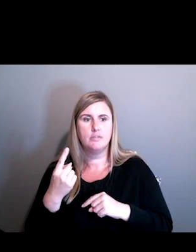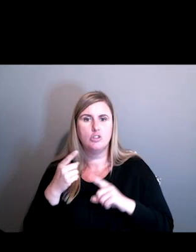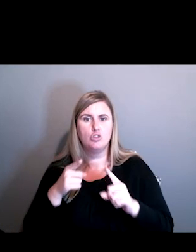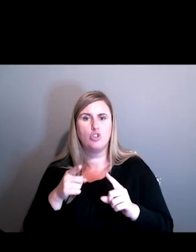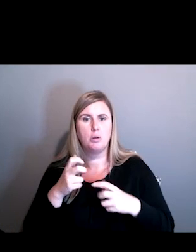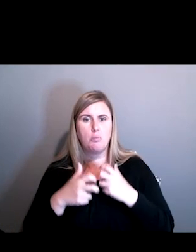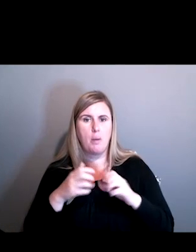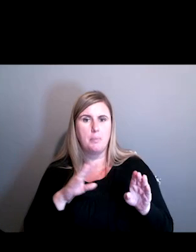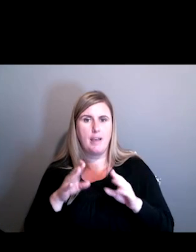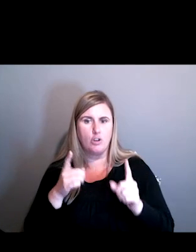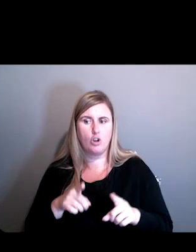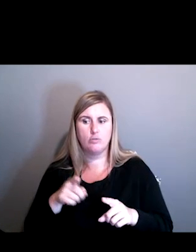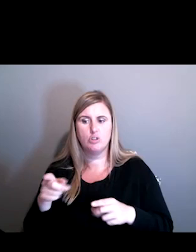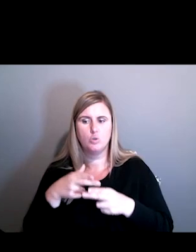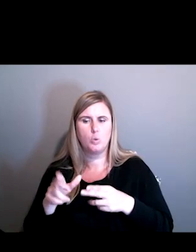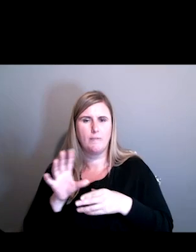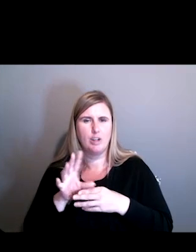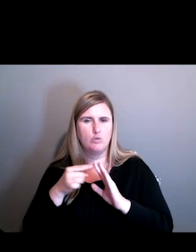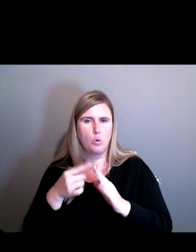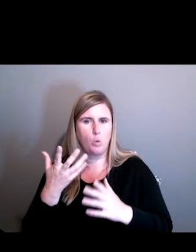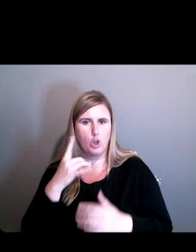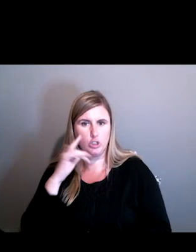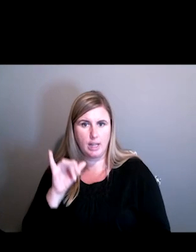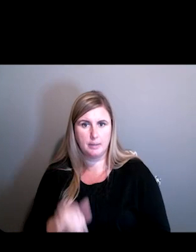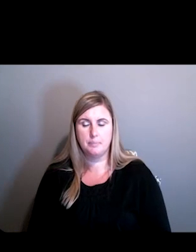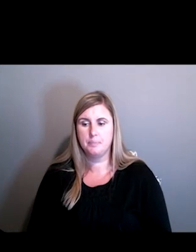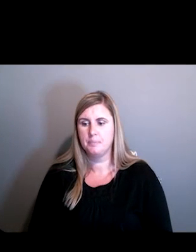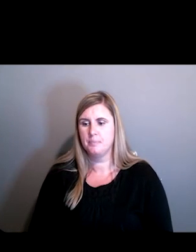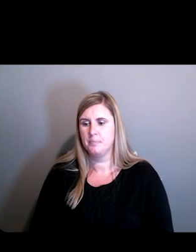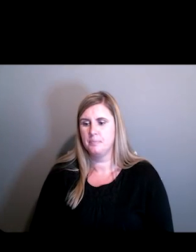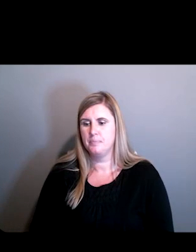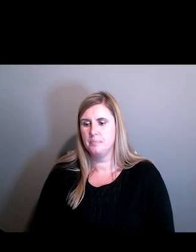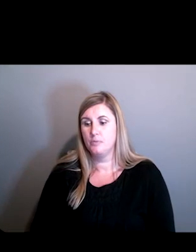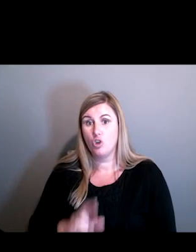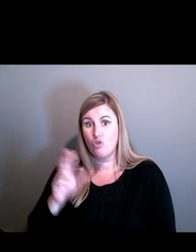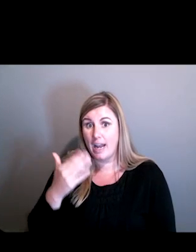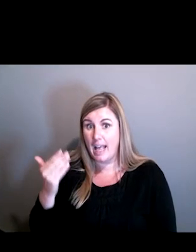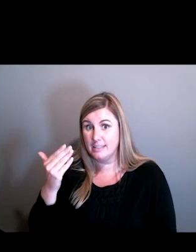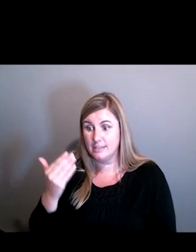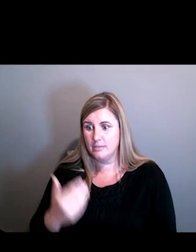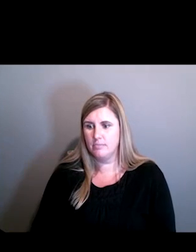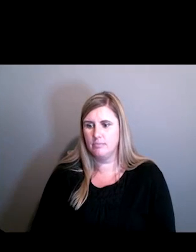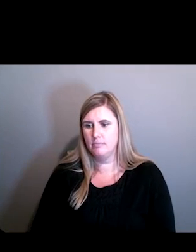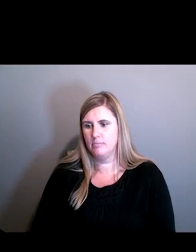problem behavior occurs. Here's a very short video to show you what this looks like. Ready hands.